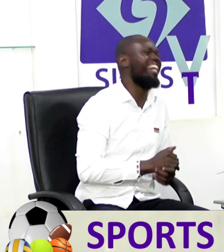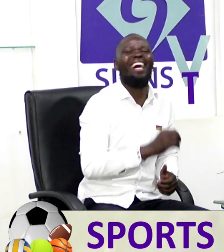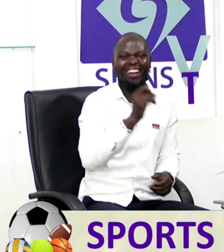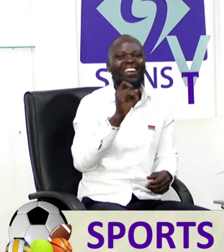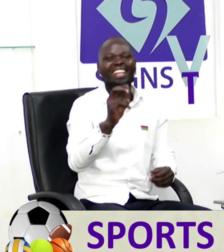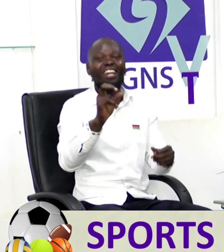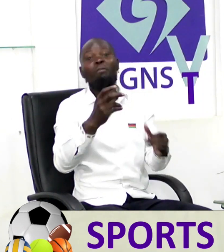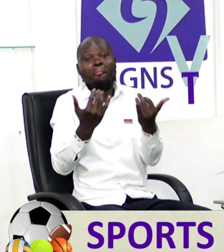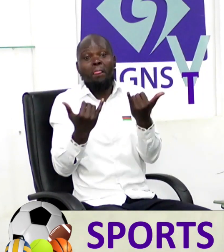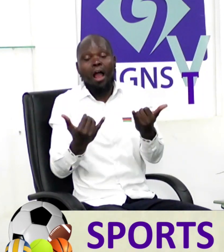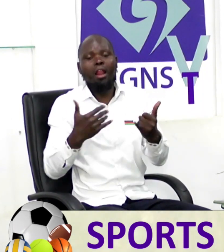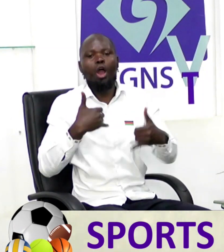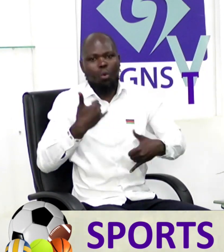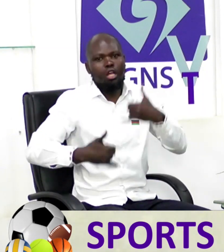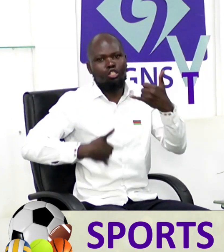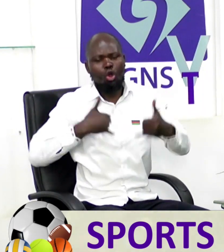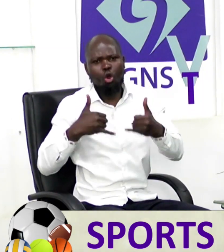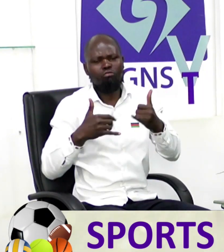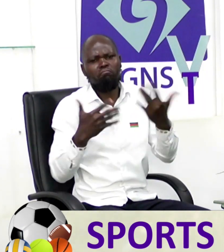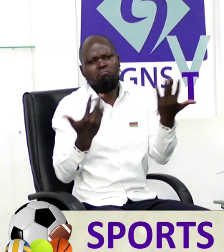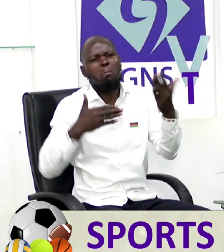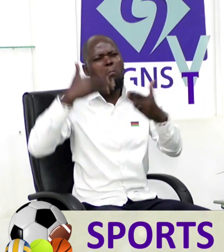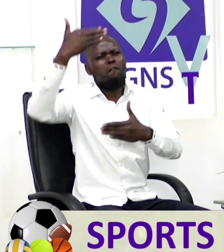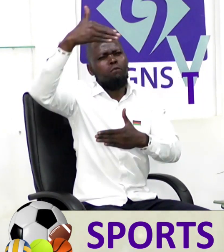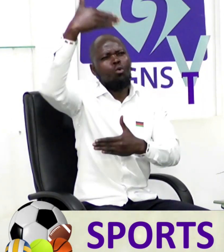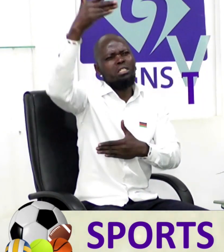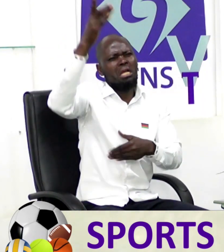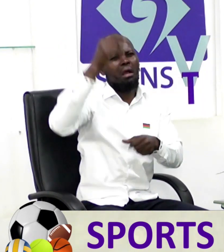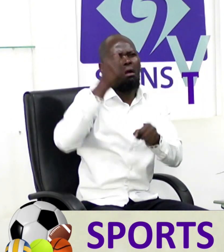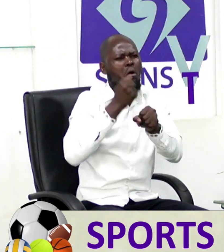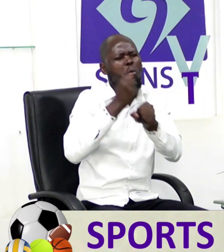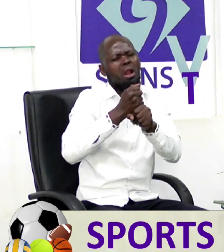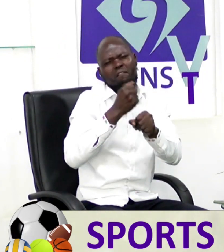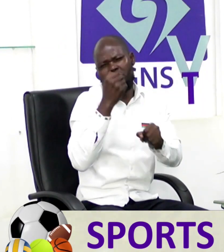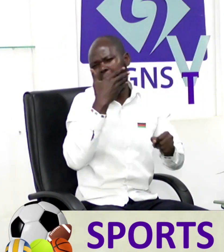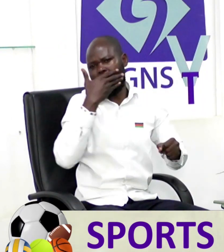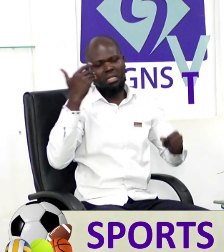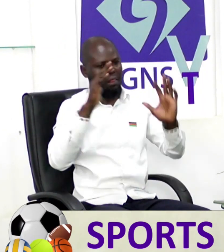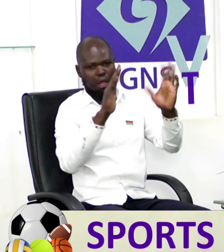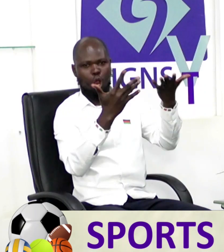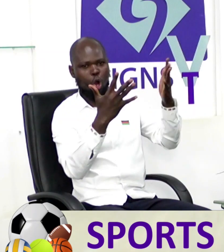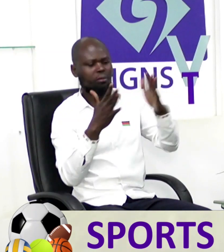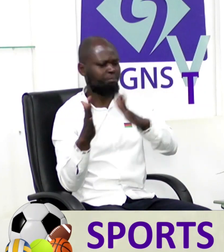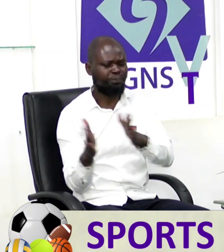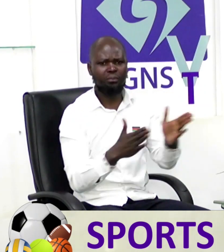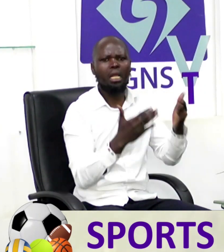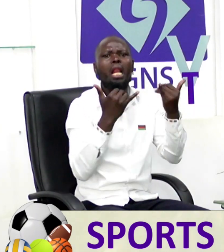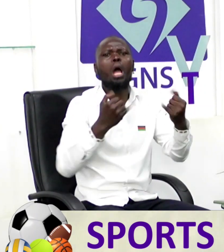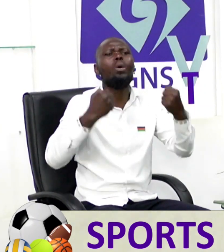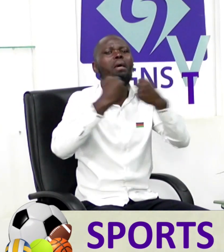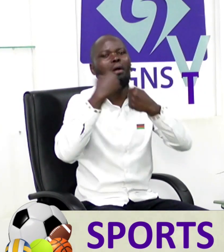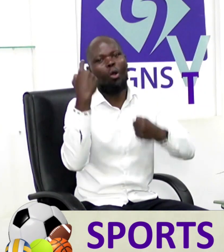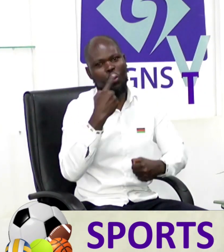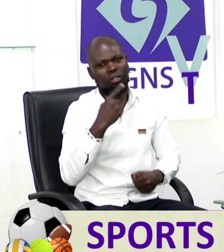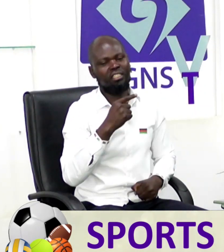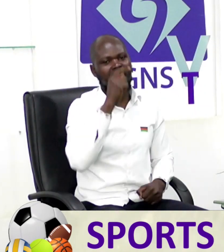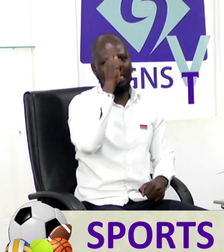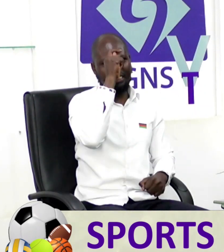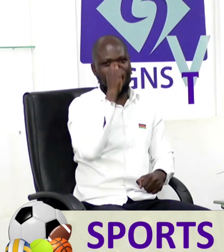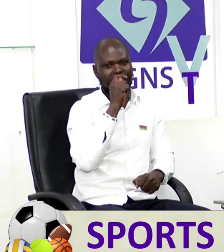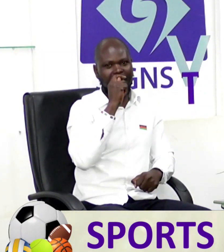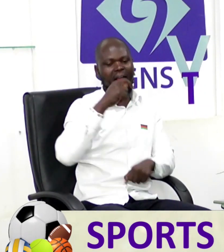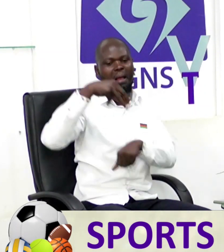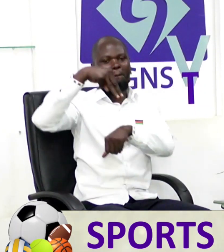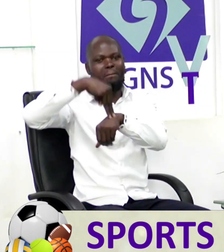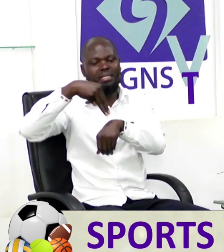So that could have been very stressful. Yes. I hope in future we'll work better and really